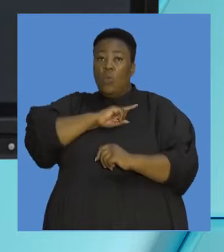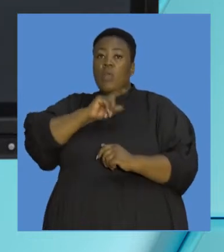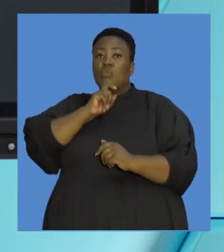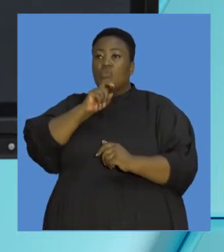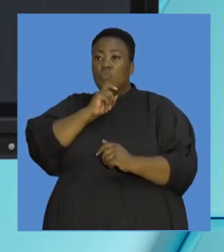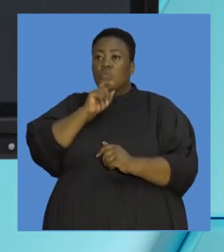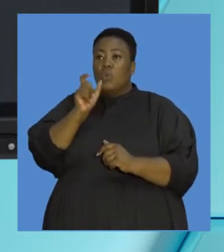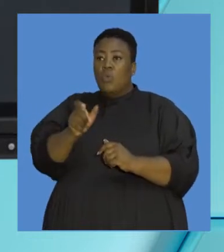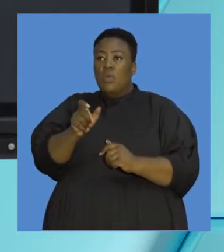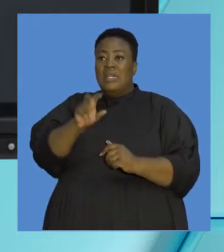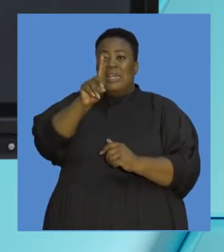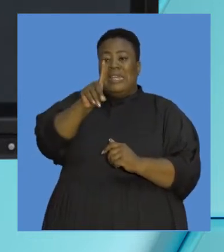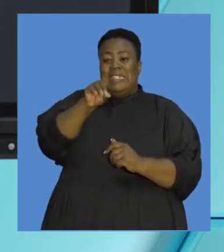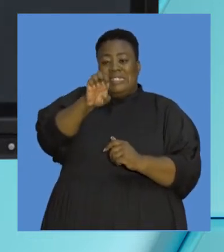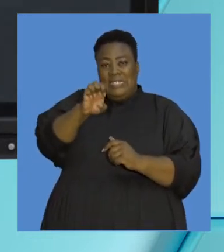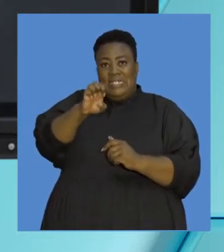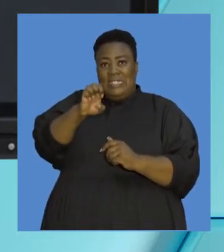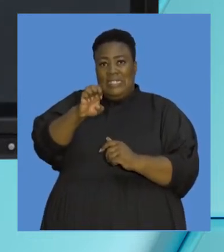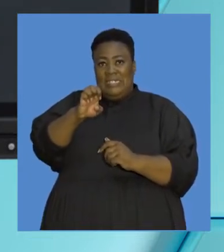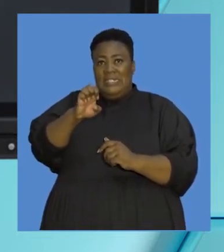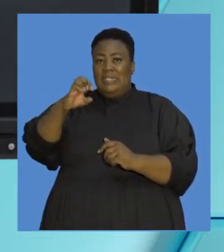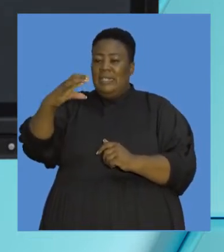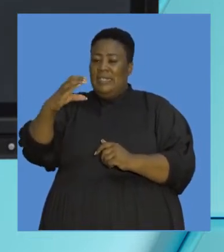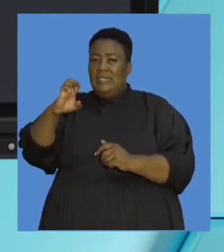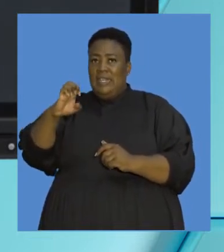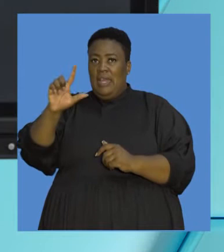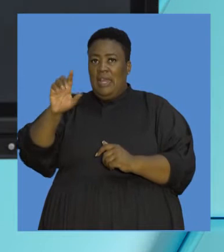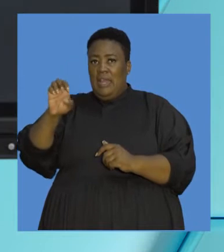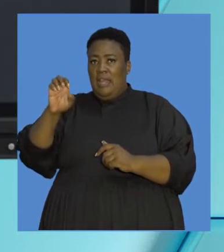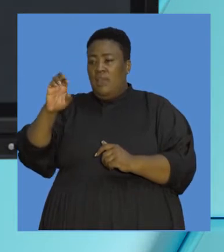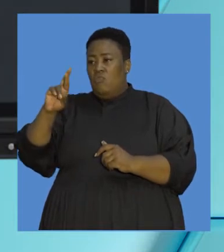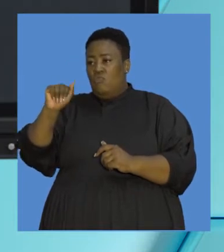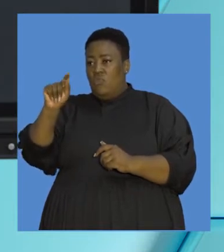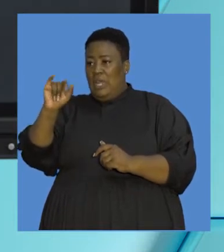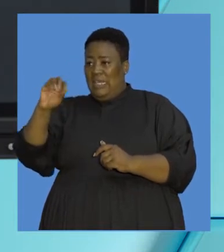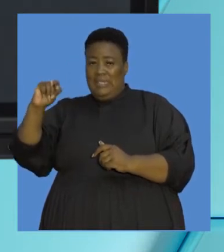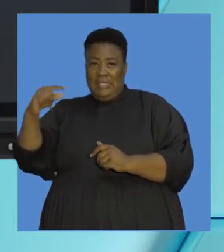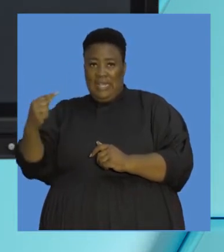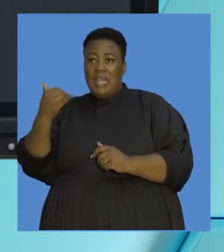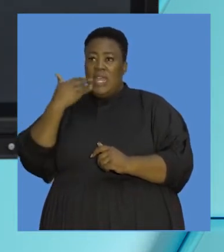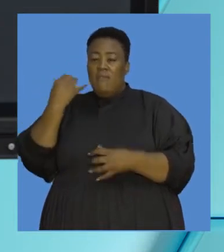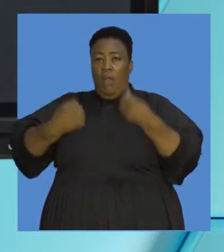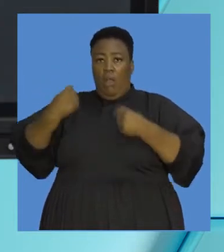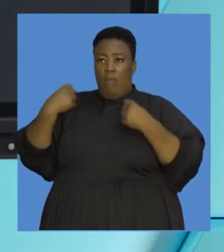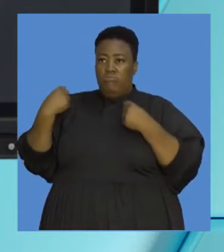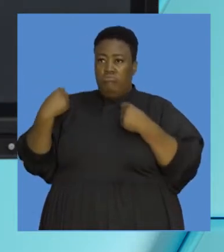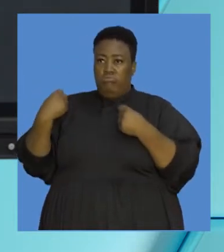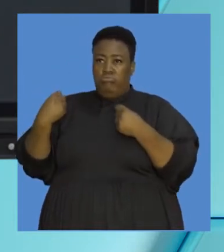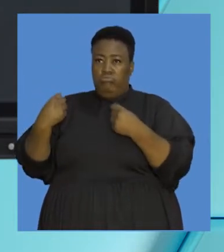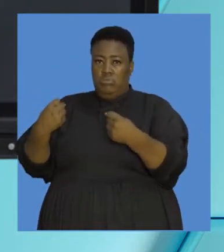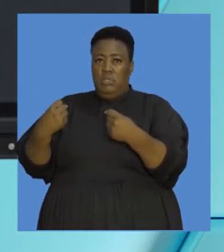use the word decelerating in everyday language. So we'll say, if we're driving in a car, the